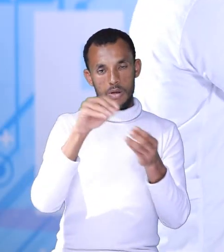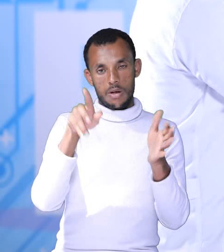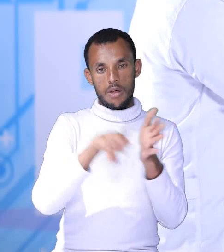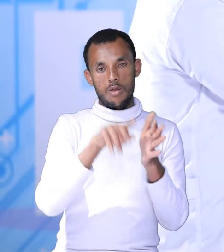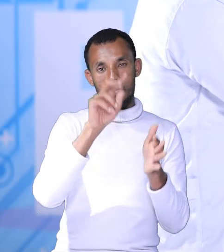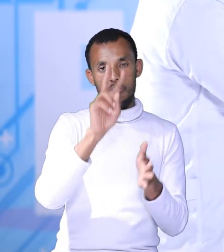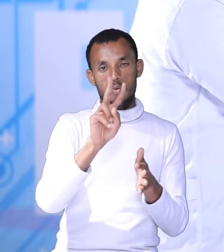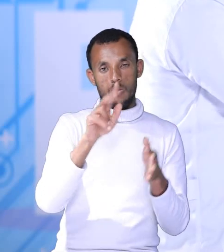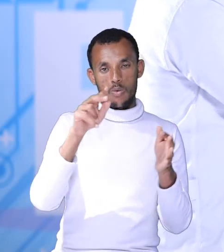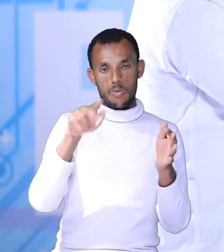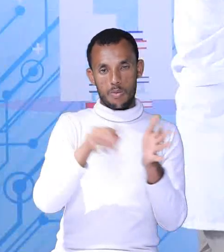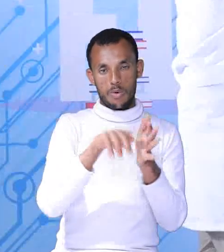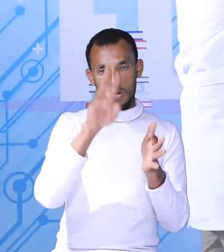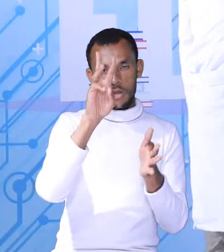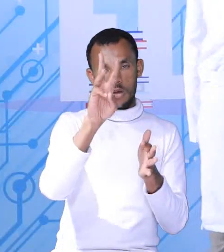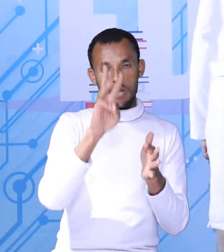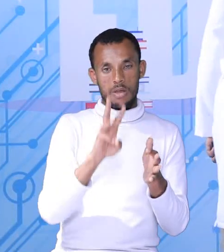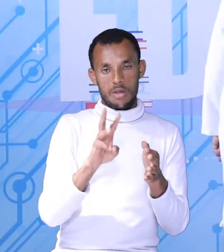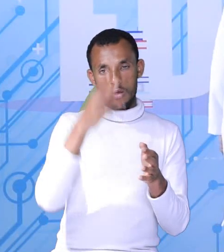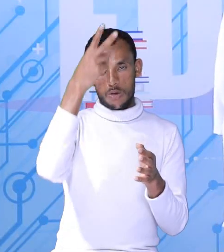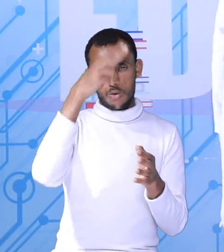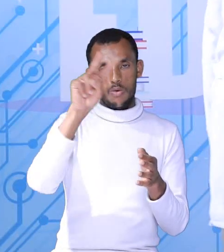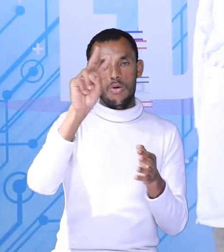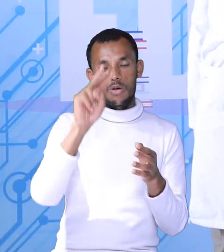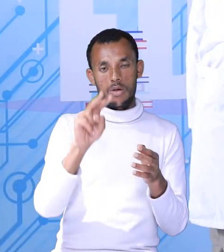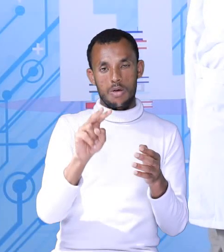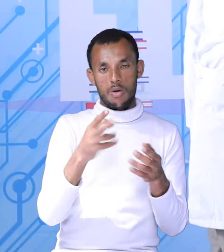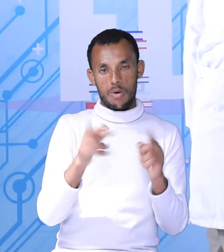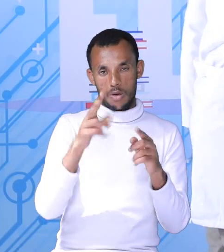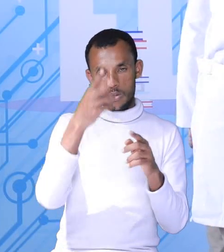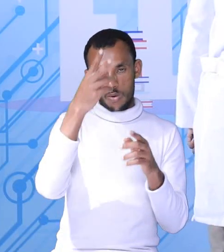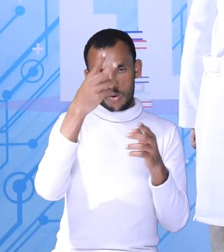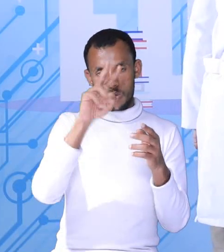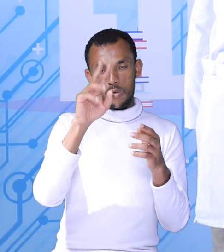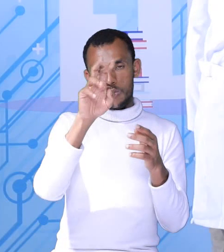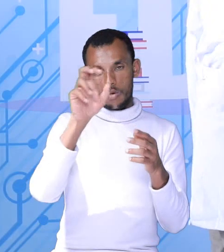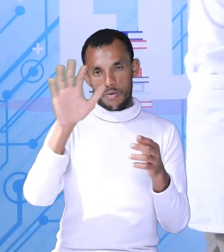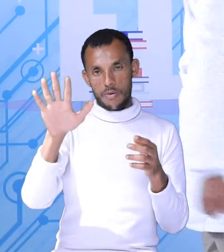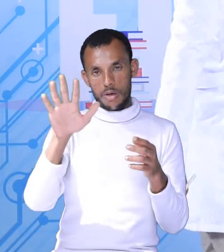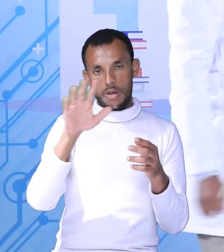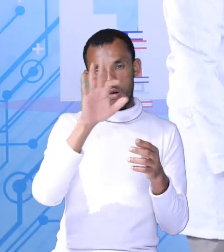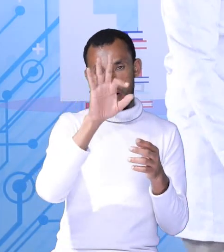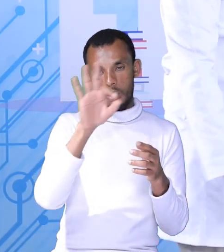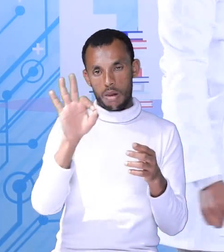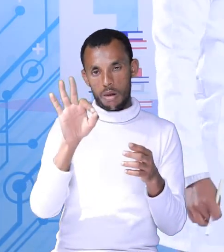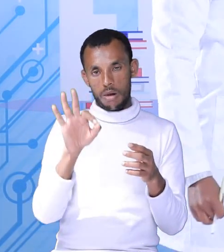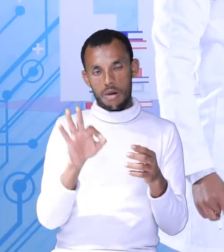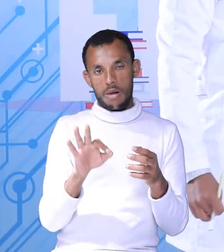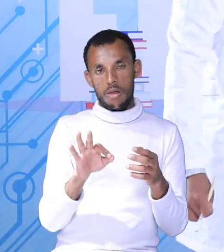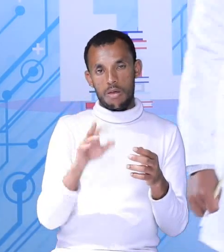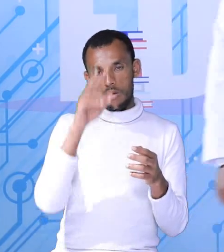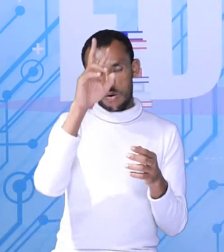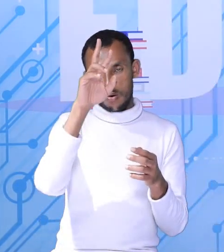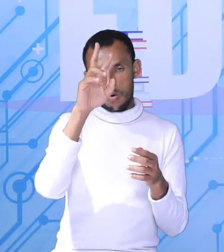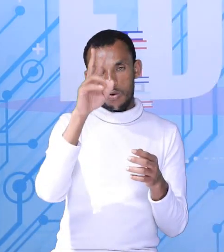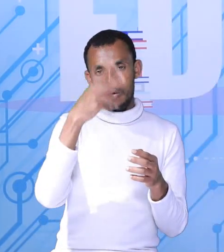negative 2 minus 6 squared. So when you square this 25, the square of this is 9. The square of